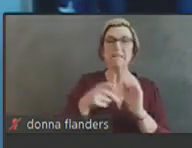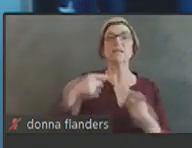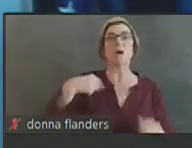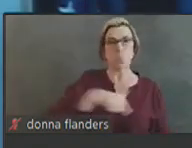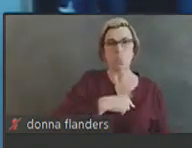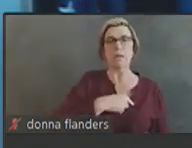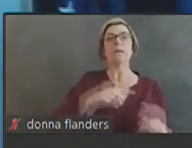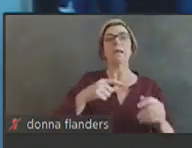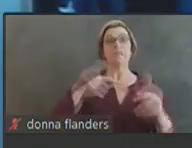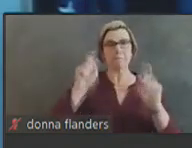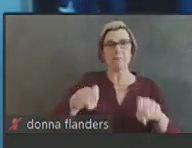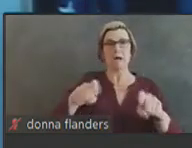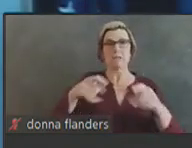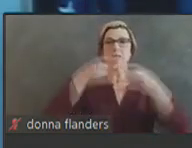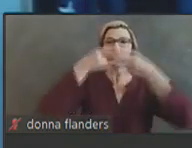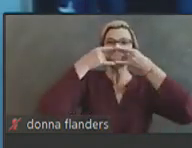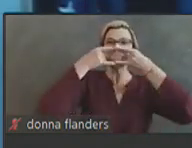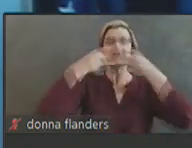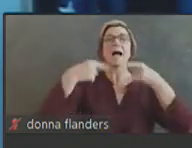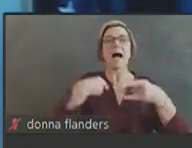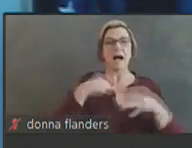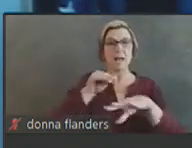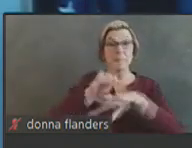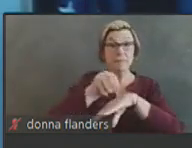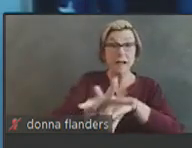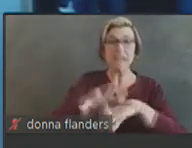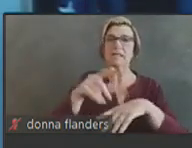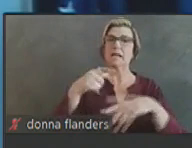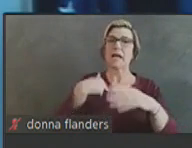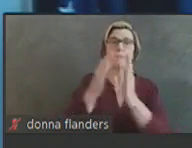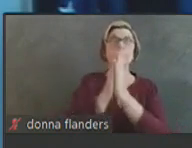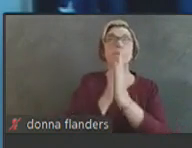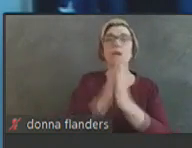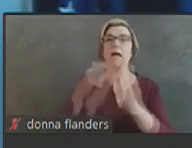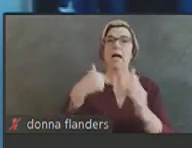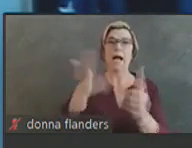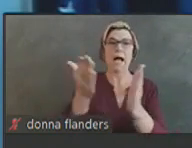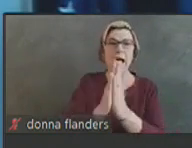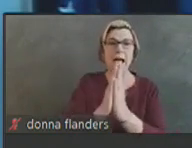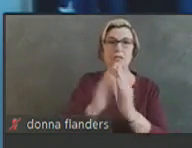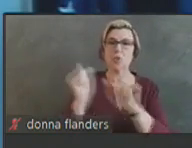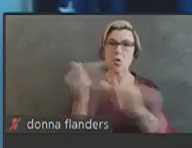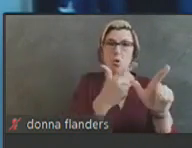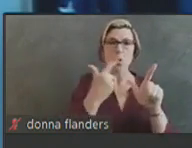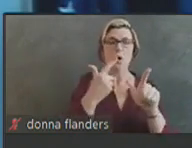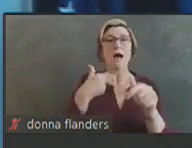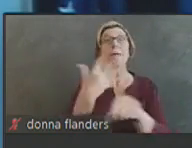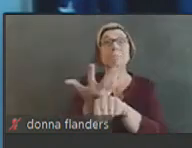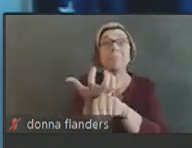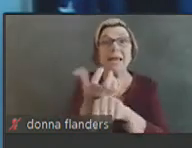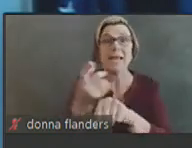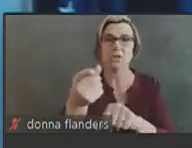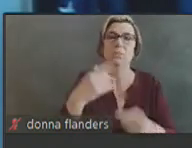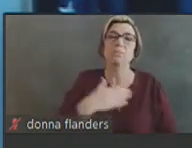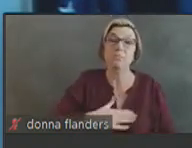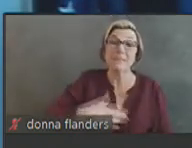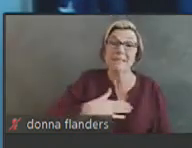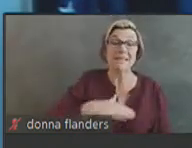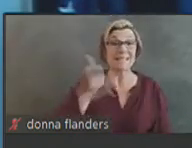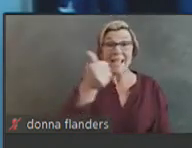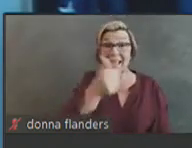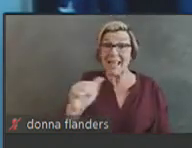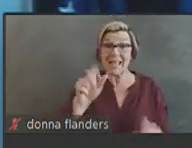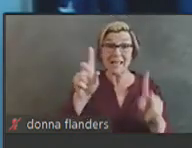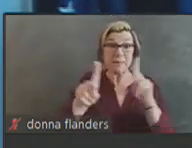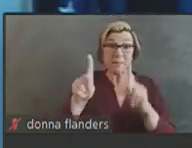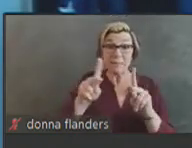advising, imploring, begging, and praying that anytime any DeKalb County resident venture out